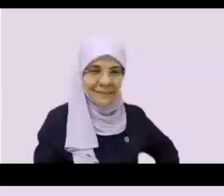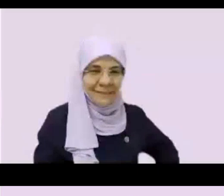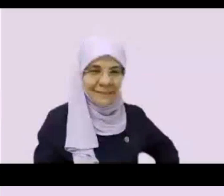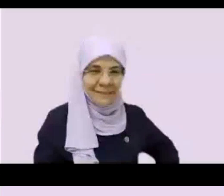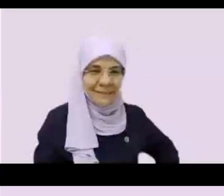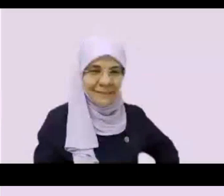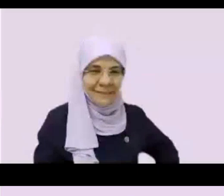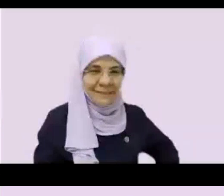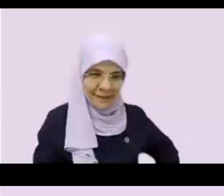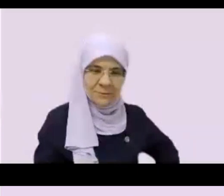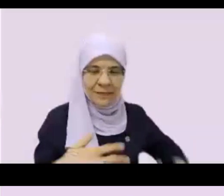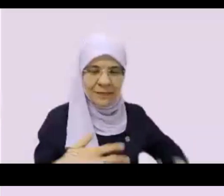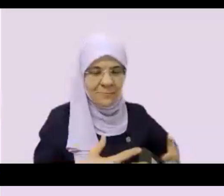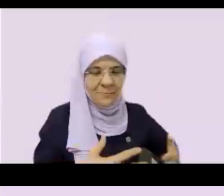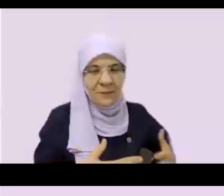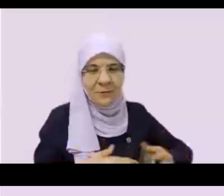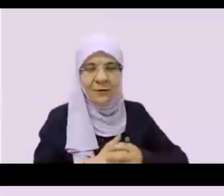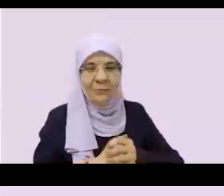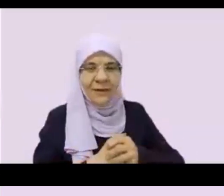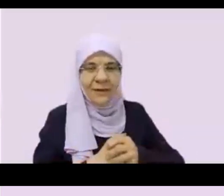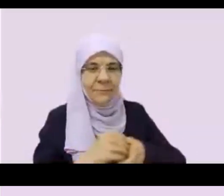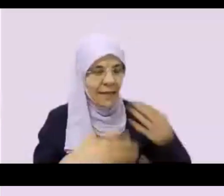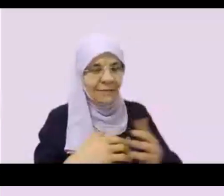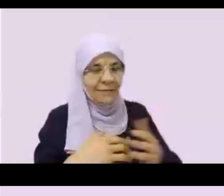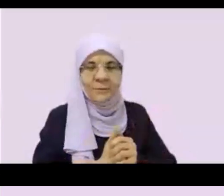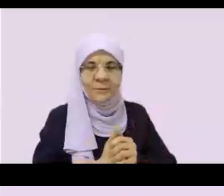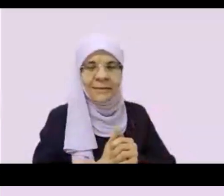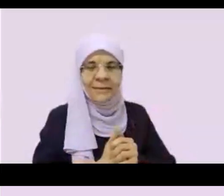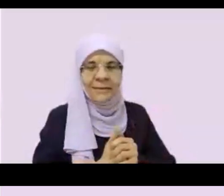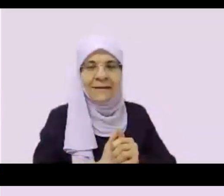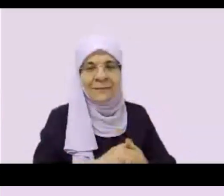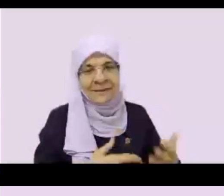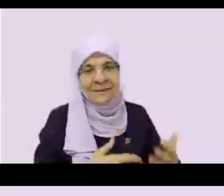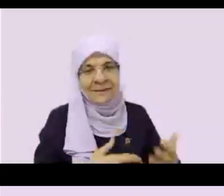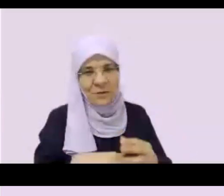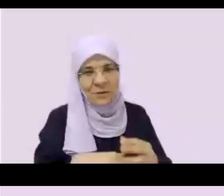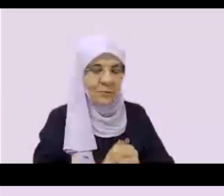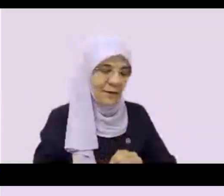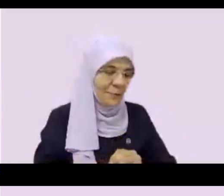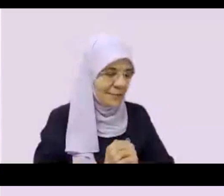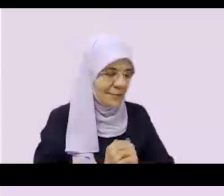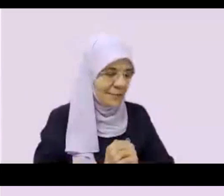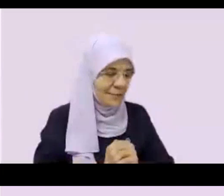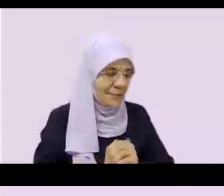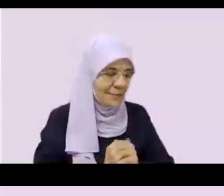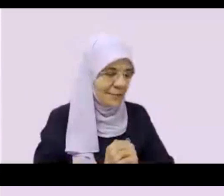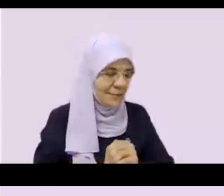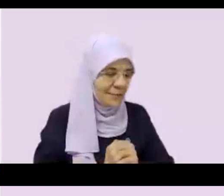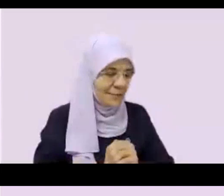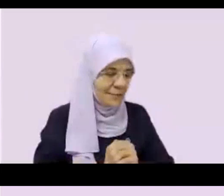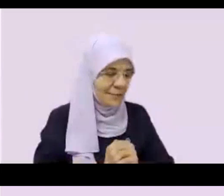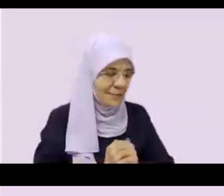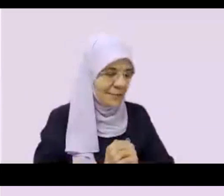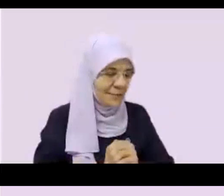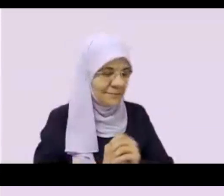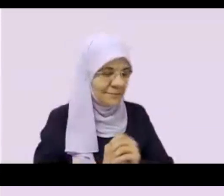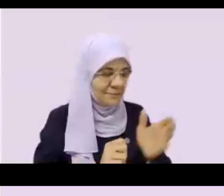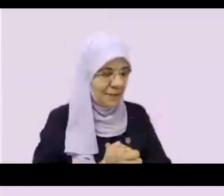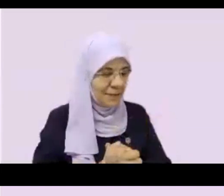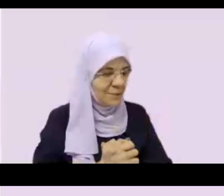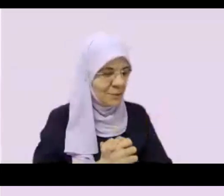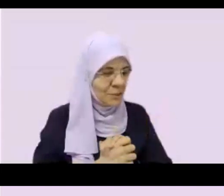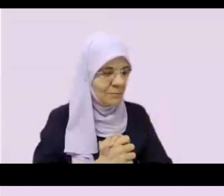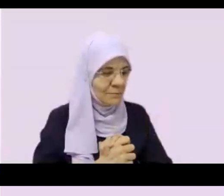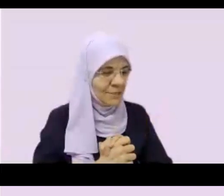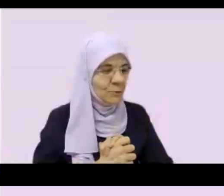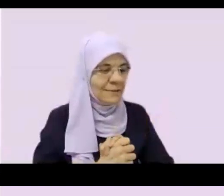this period of distributing the announcement and arranging for this webinar. I was asked this question by my students